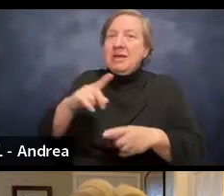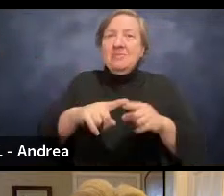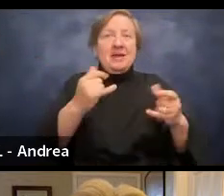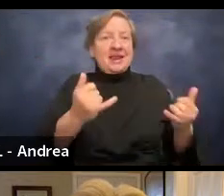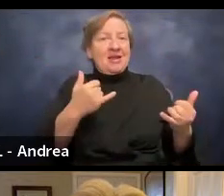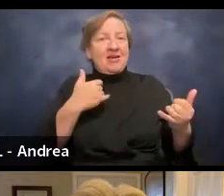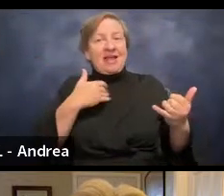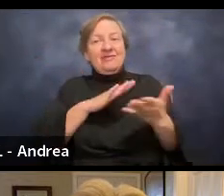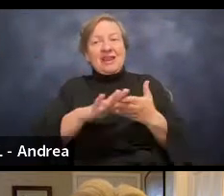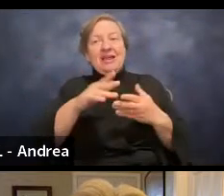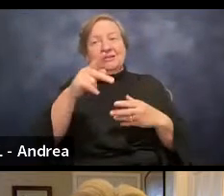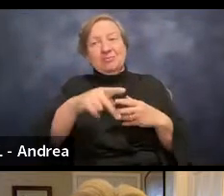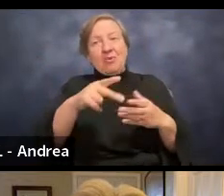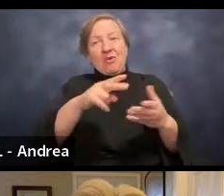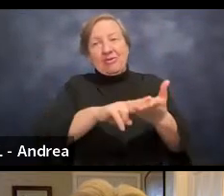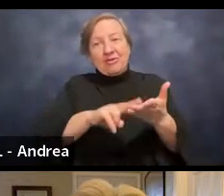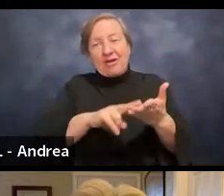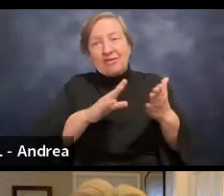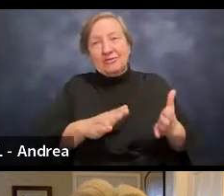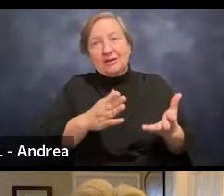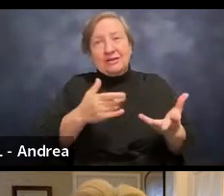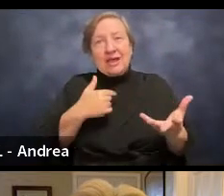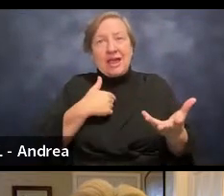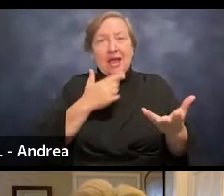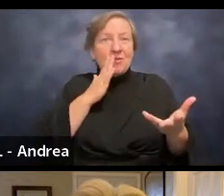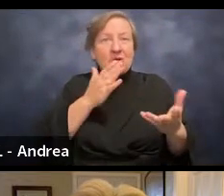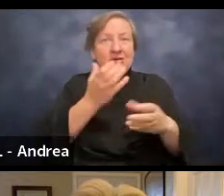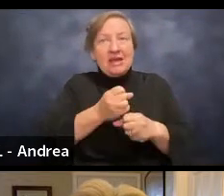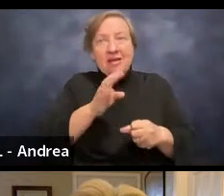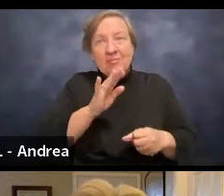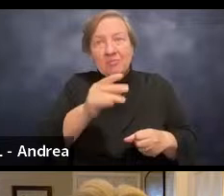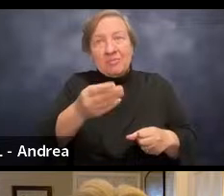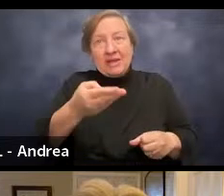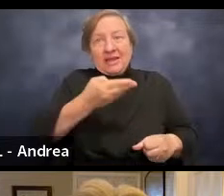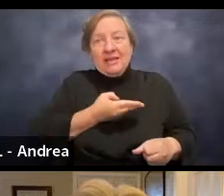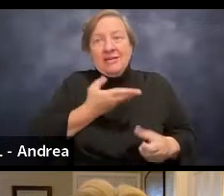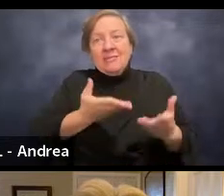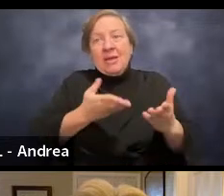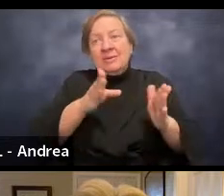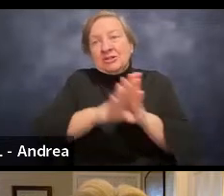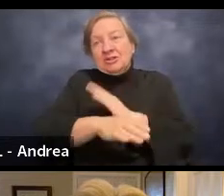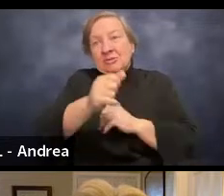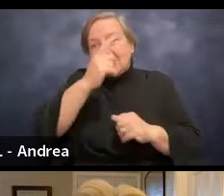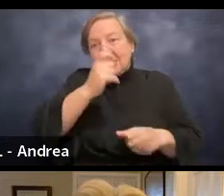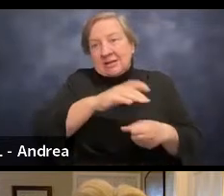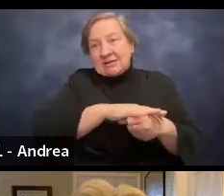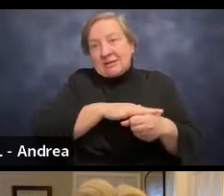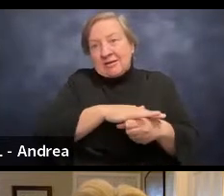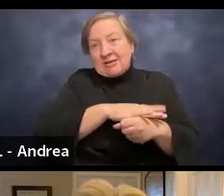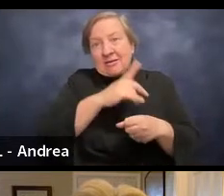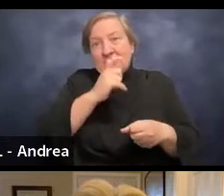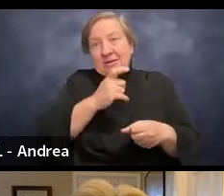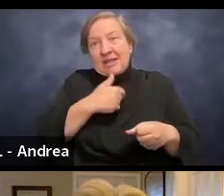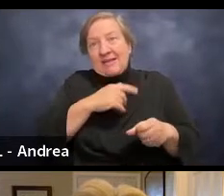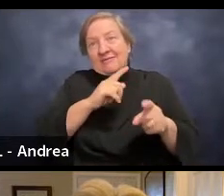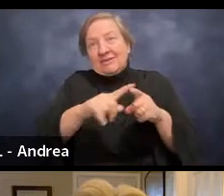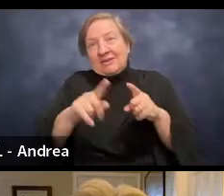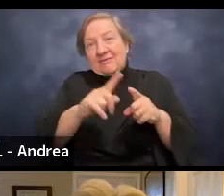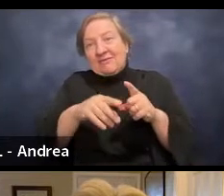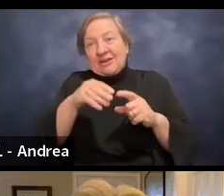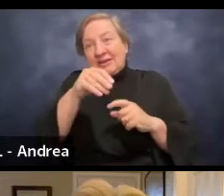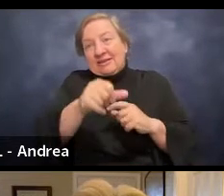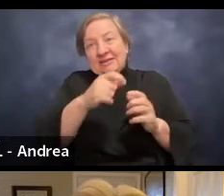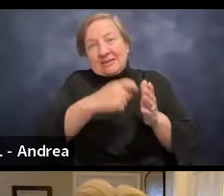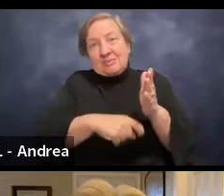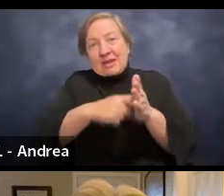of Portland-based contractors that I'm also going to get bids from. And you know what? They might be cheaper because they're local, because they have a different expense schedule.